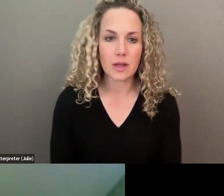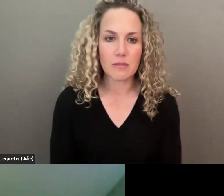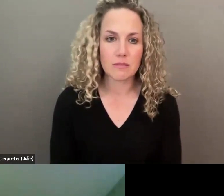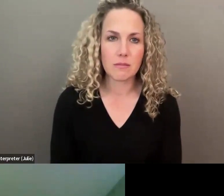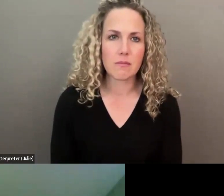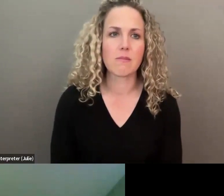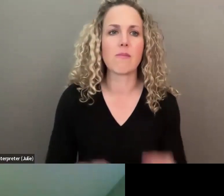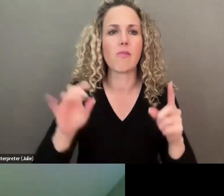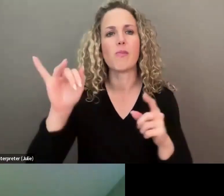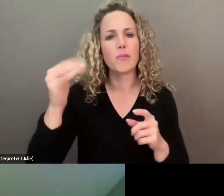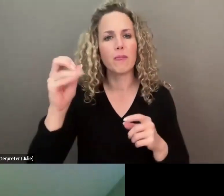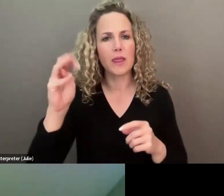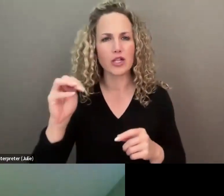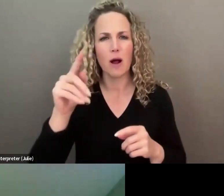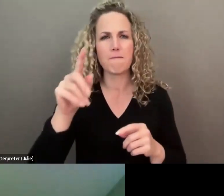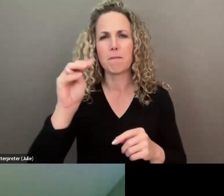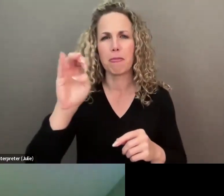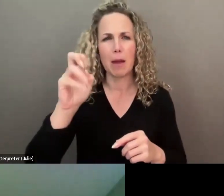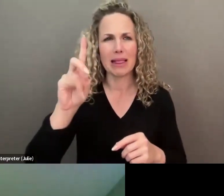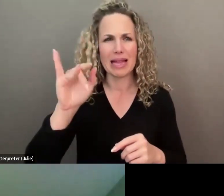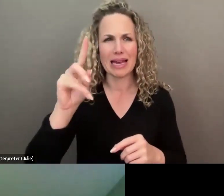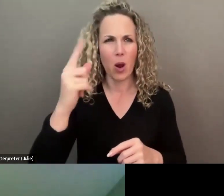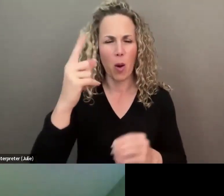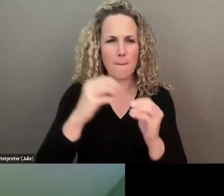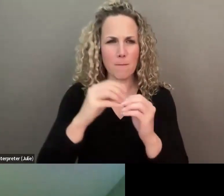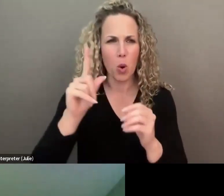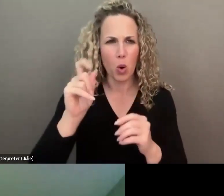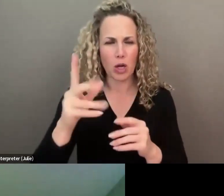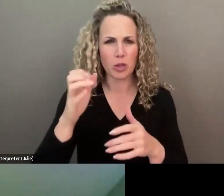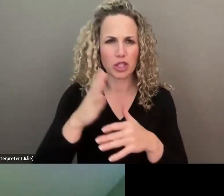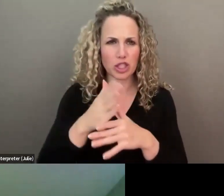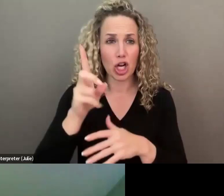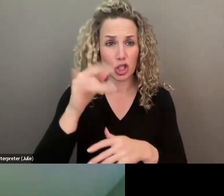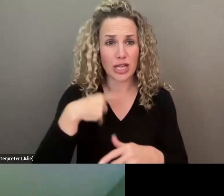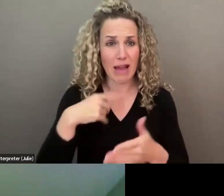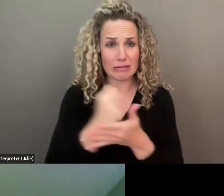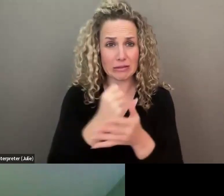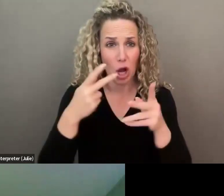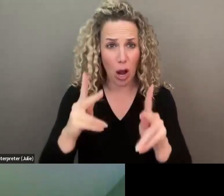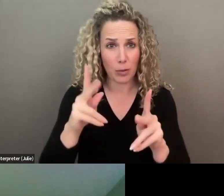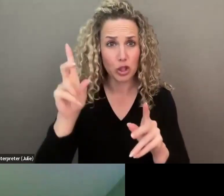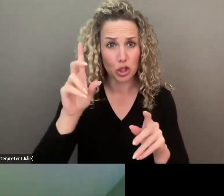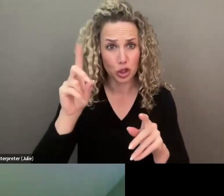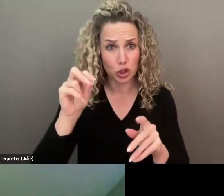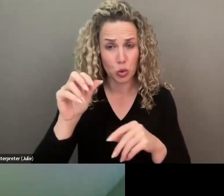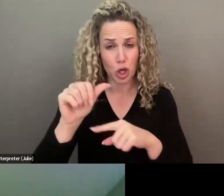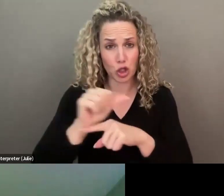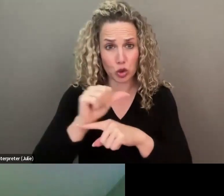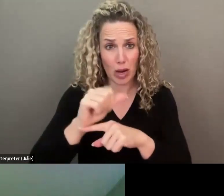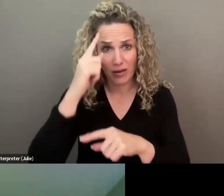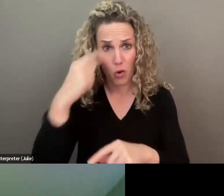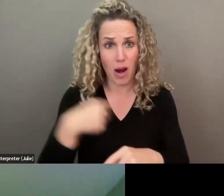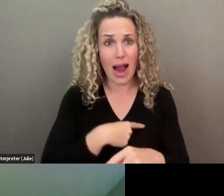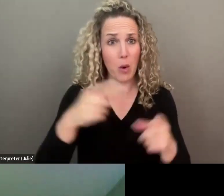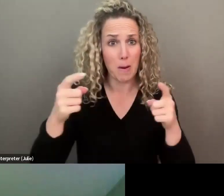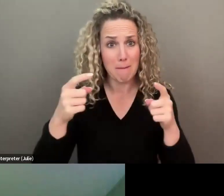Sorry, real quickly, Melinda, I just have one more thing I wanted to ask you to share. You did have an opportunity to do a training for our